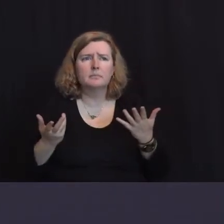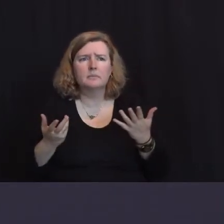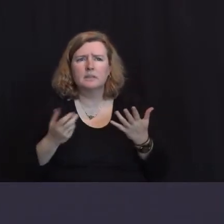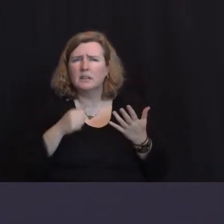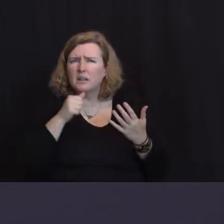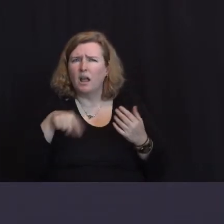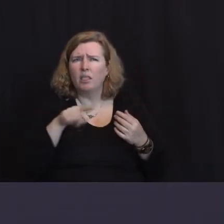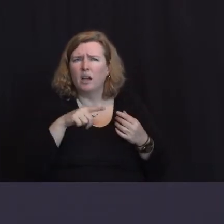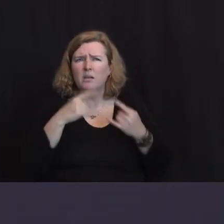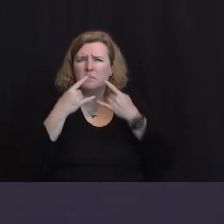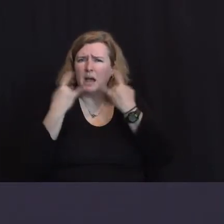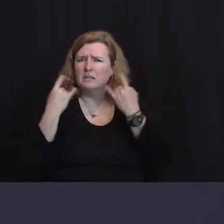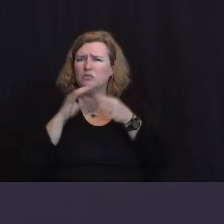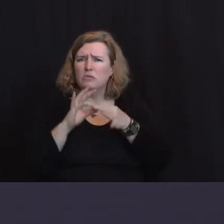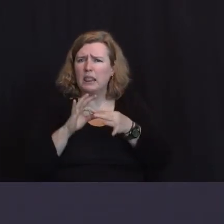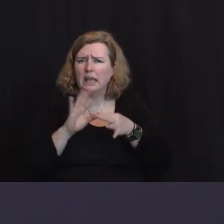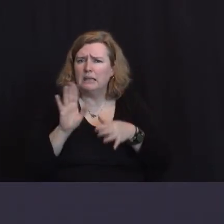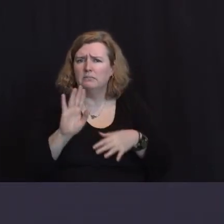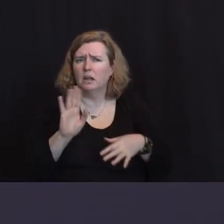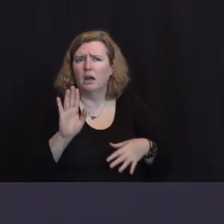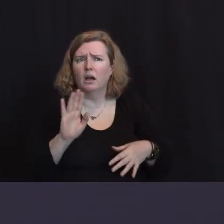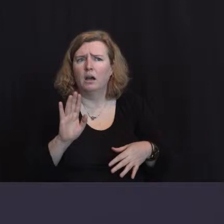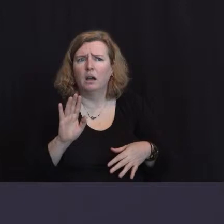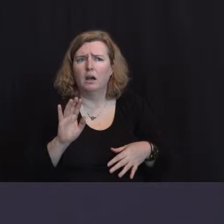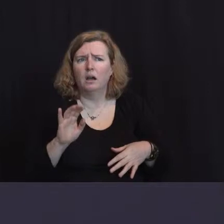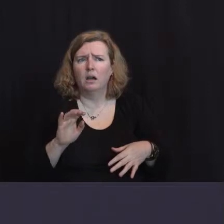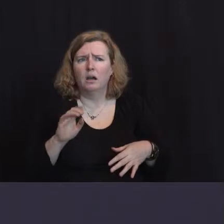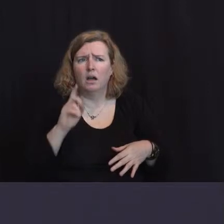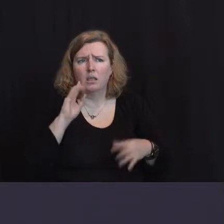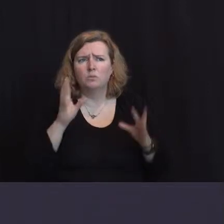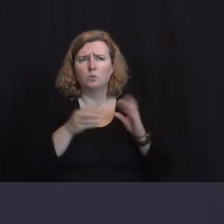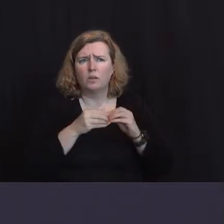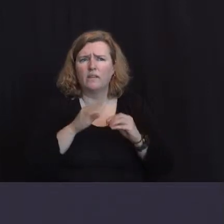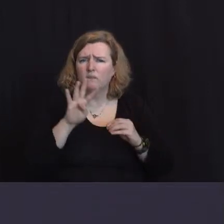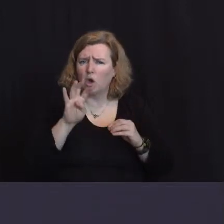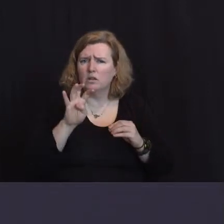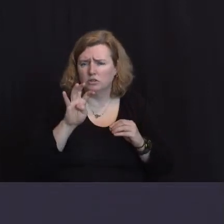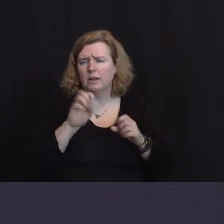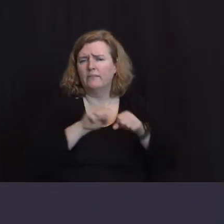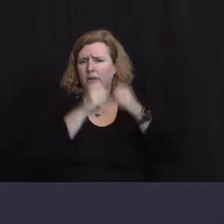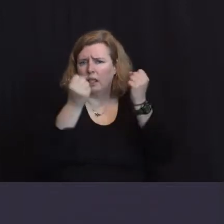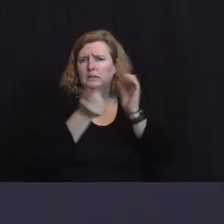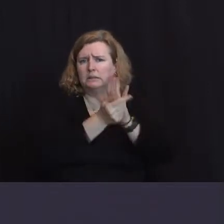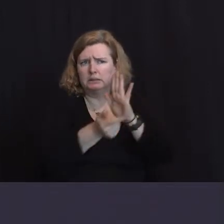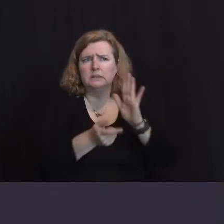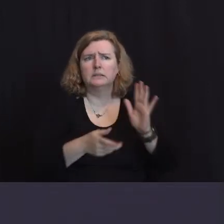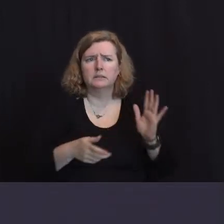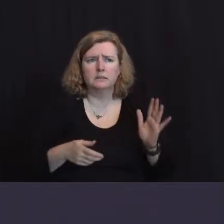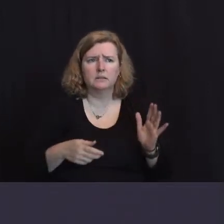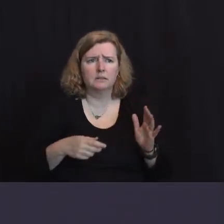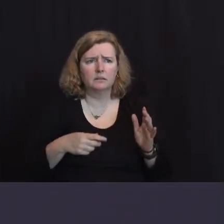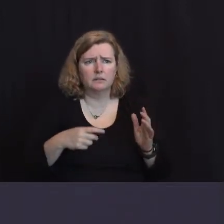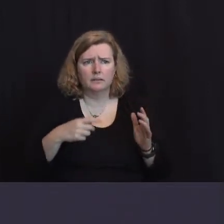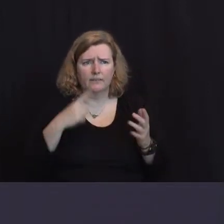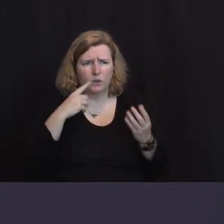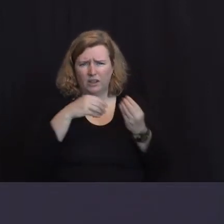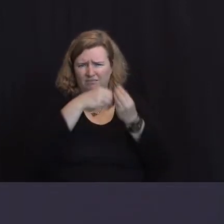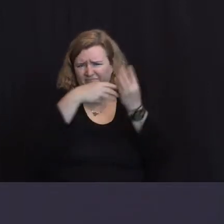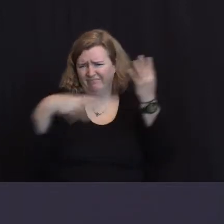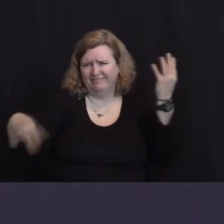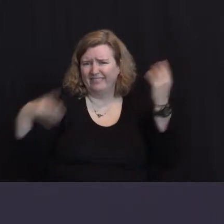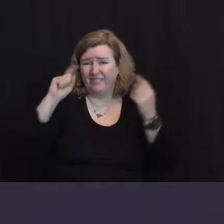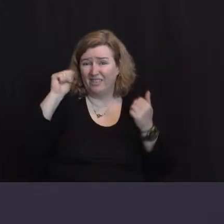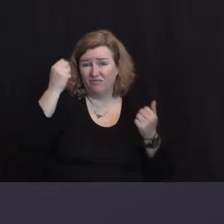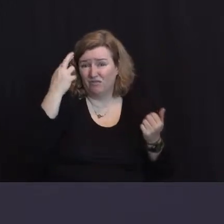a ballpark, we're looking at about 4,000 violations since this began. And that could be for any number of things. Capacities, I think, were probably the